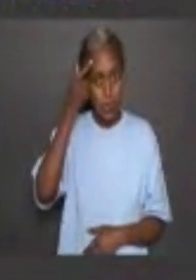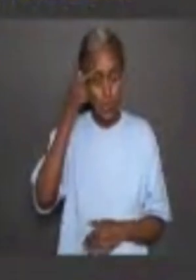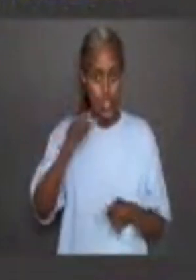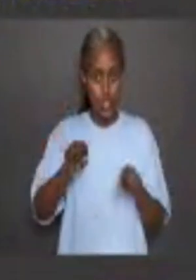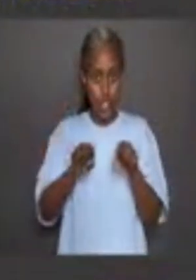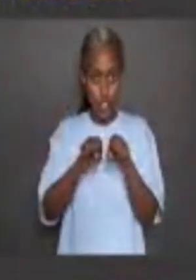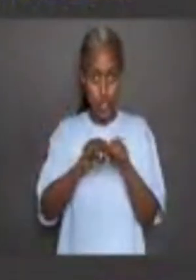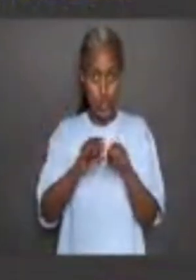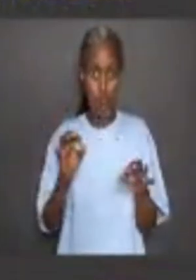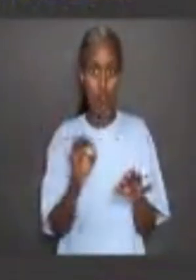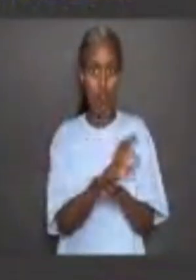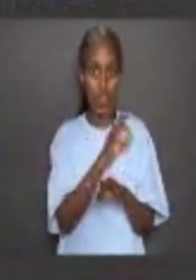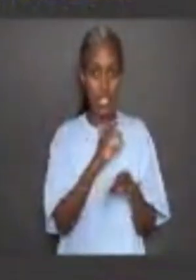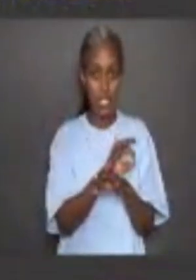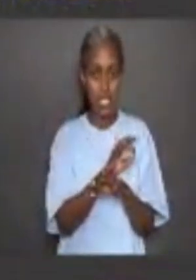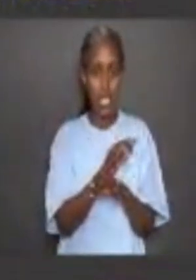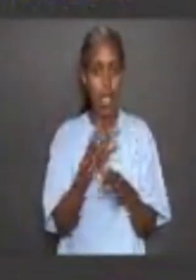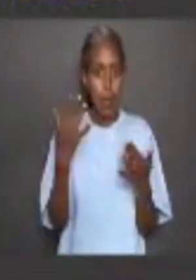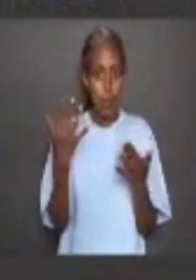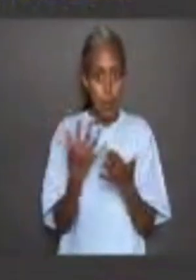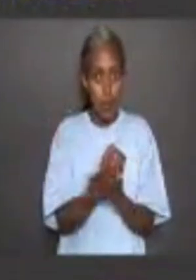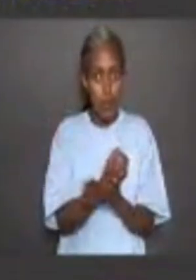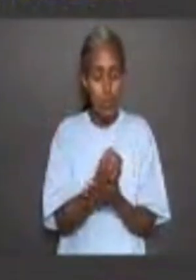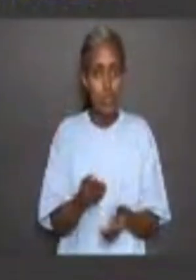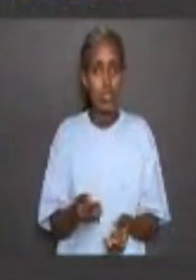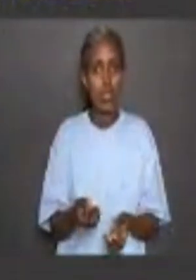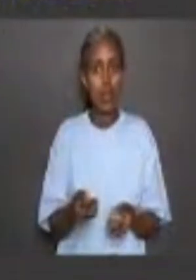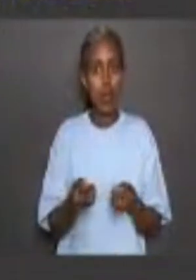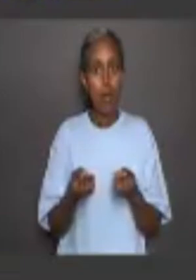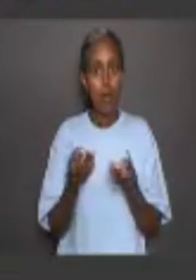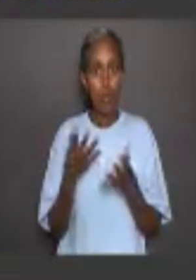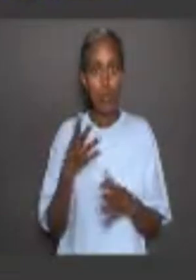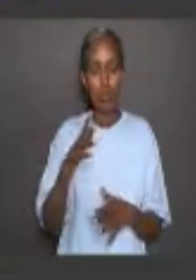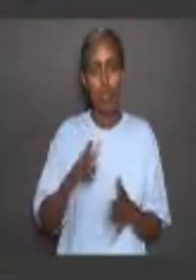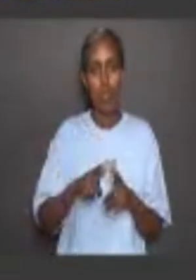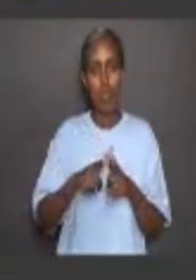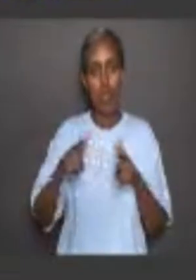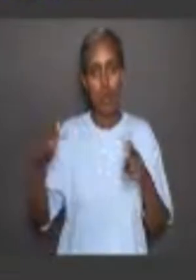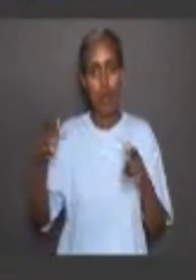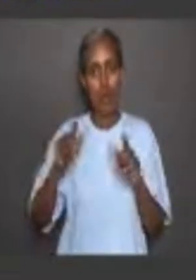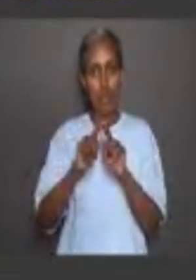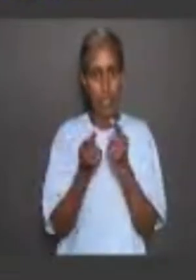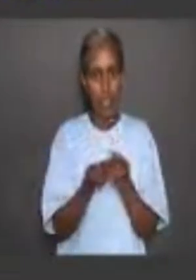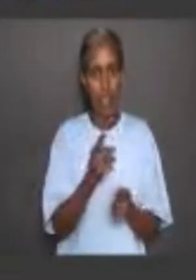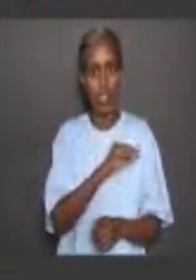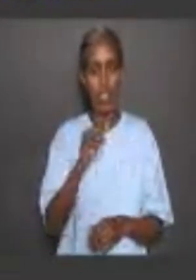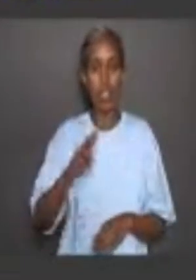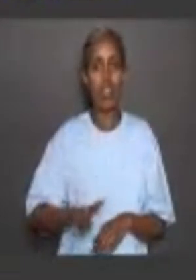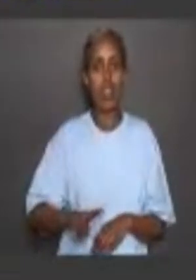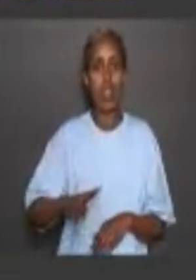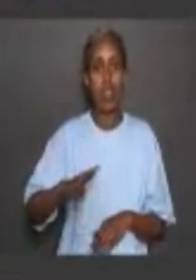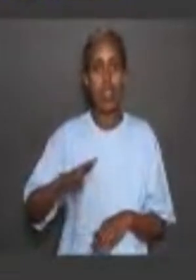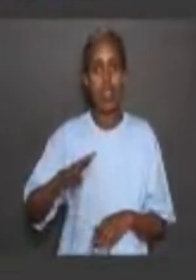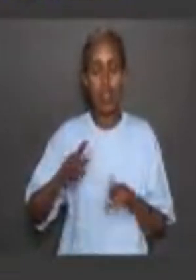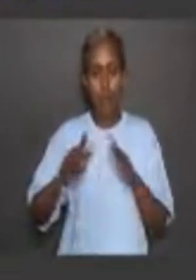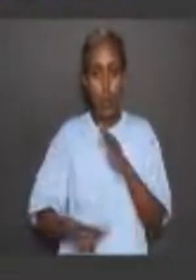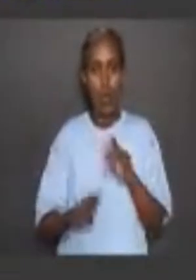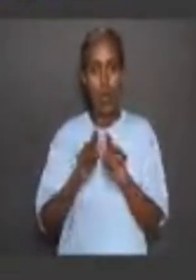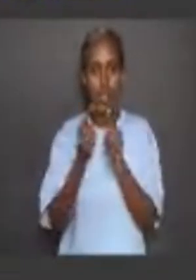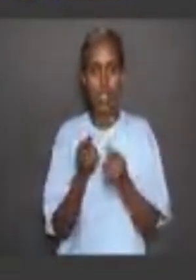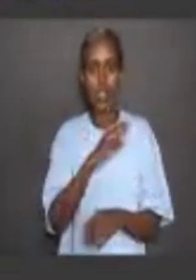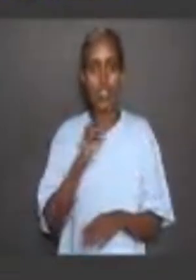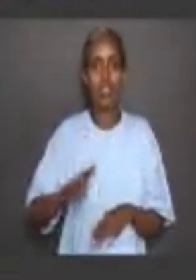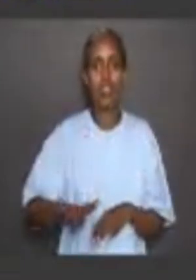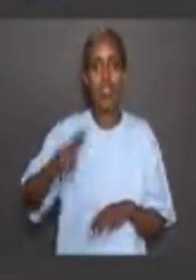factory produces both low-grade and high-grade shoes. The